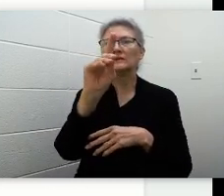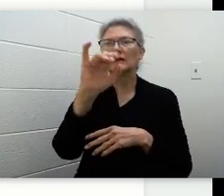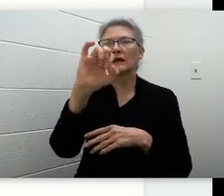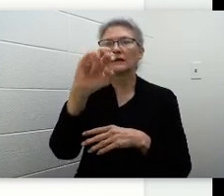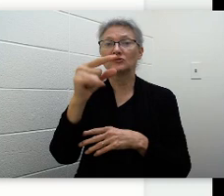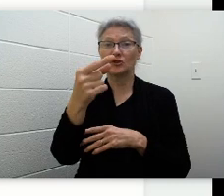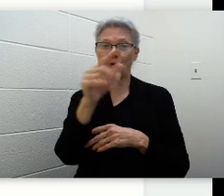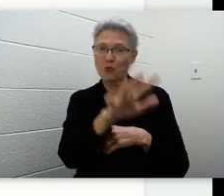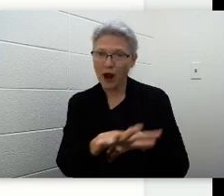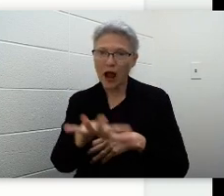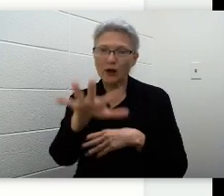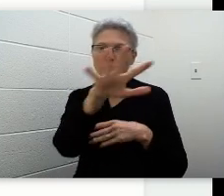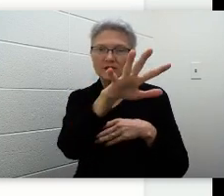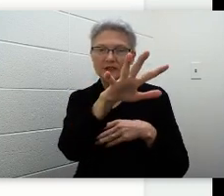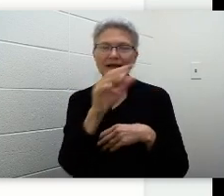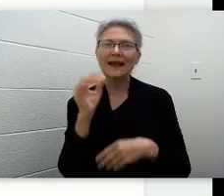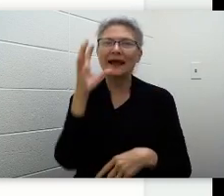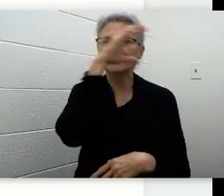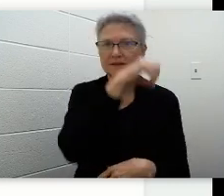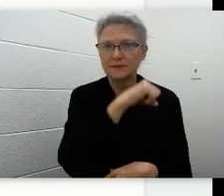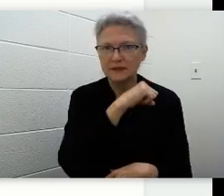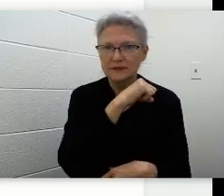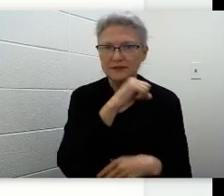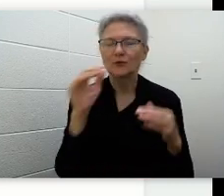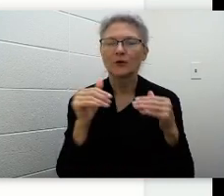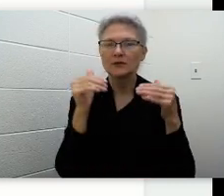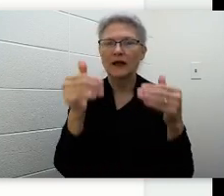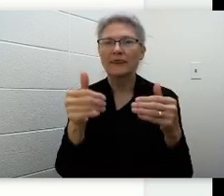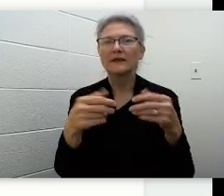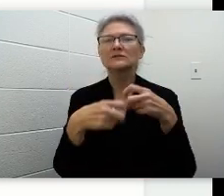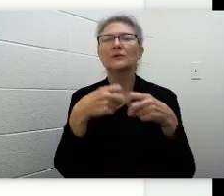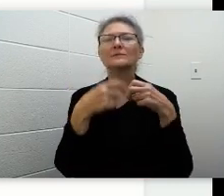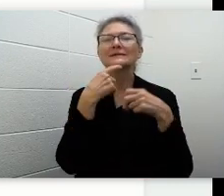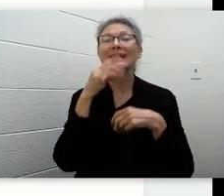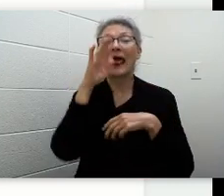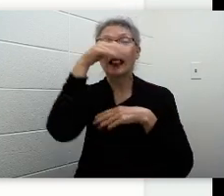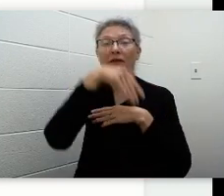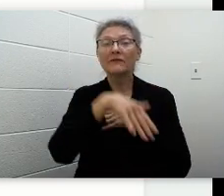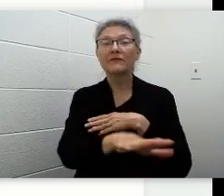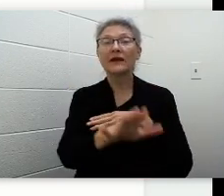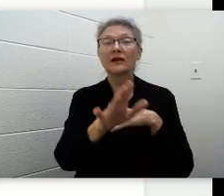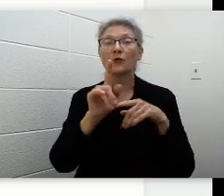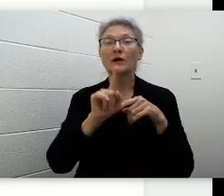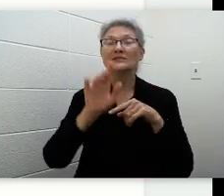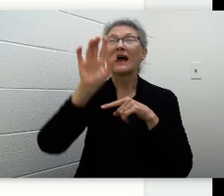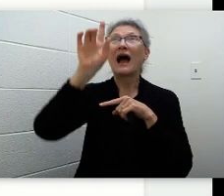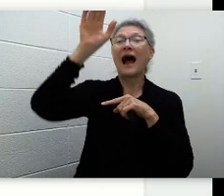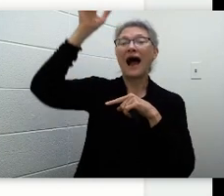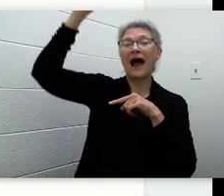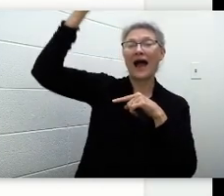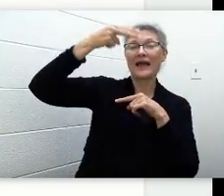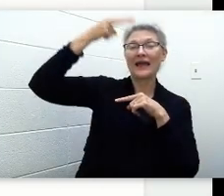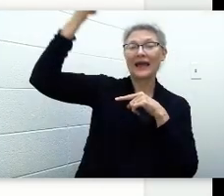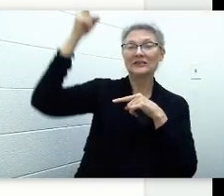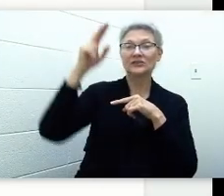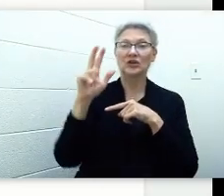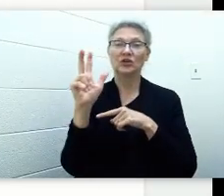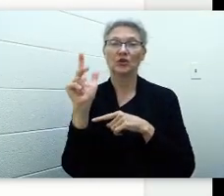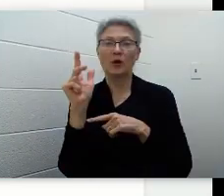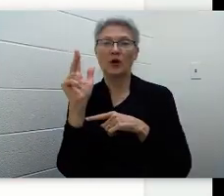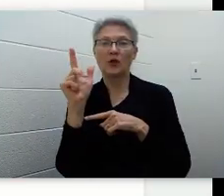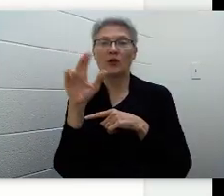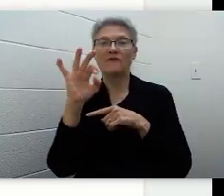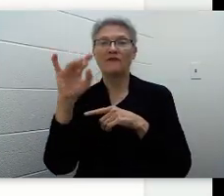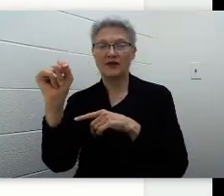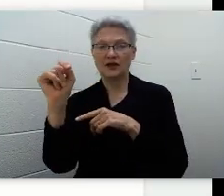it. All right, so we're going to go ahead and get started. This problem says an elephant can reach as high as